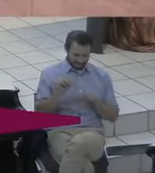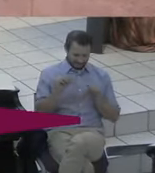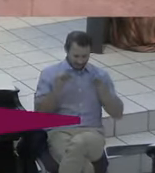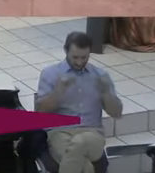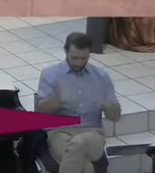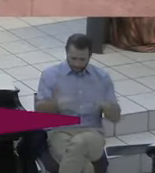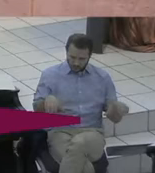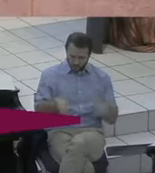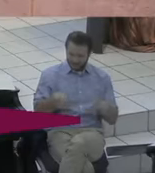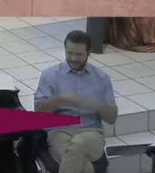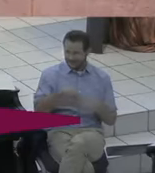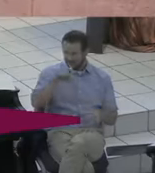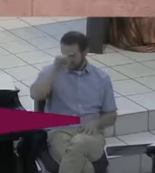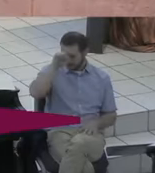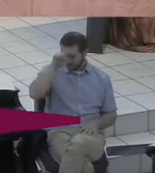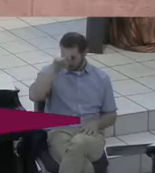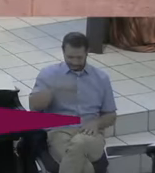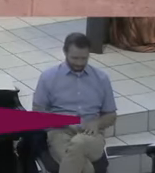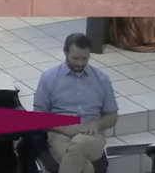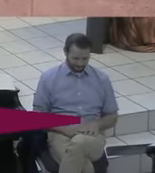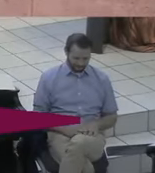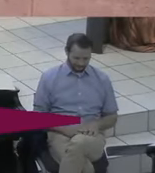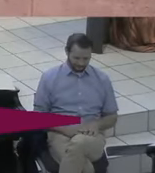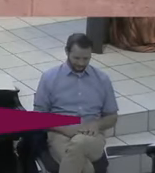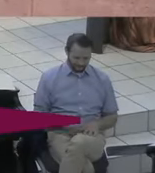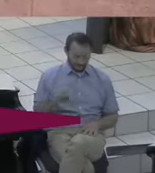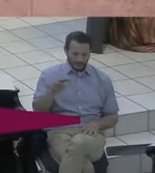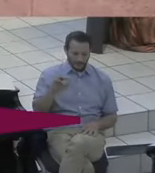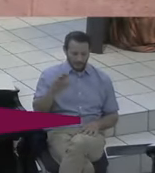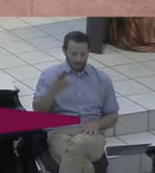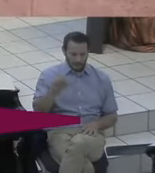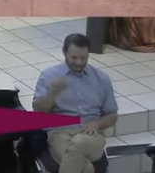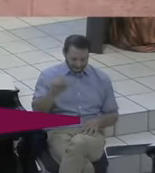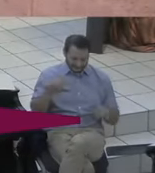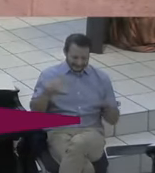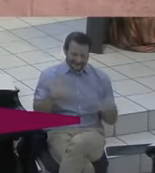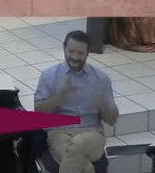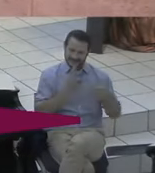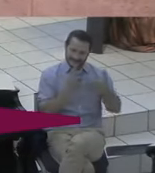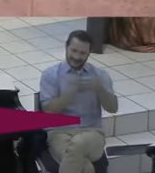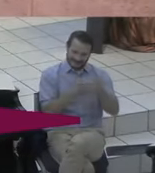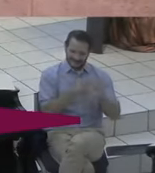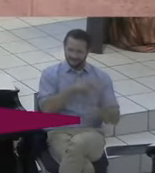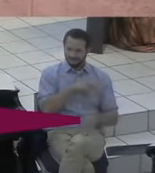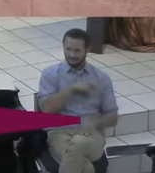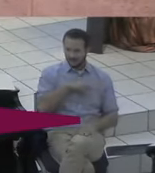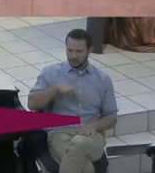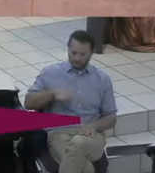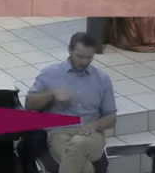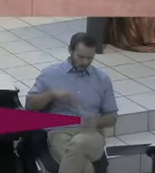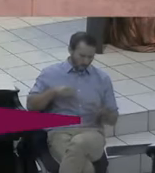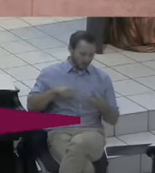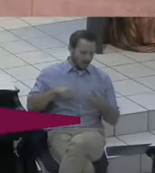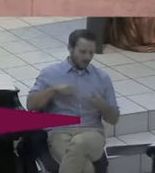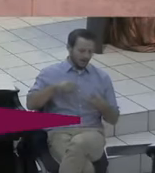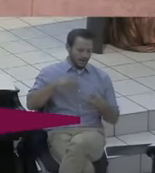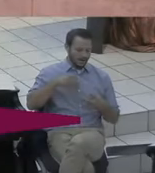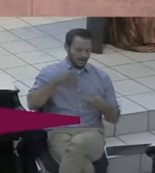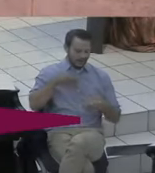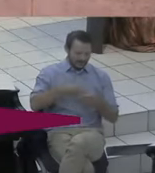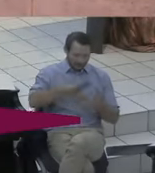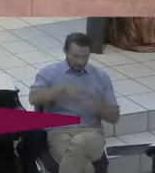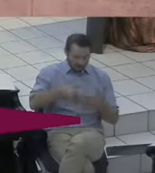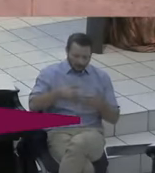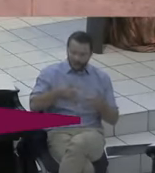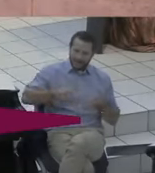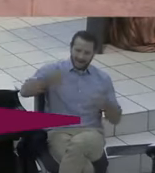to do them in Egypt. Moses did them against Pharaoh, against all his officials, and